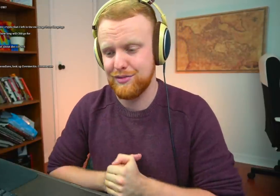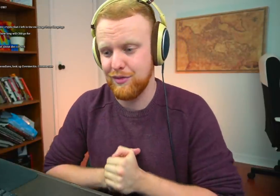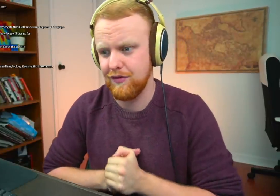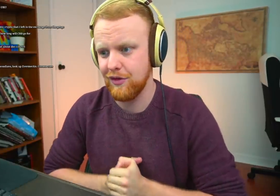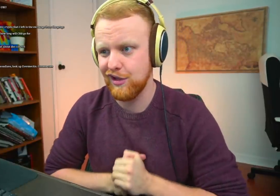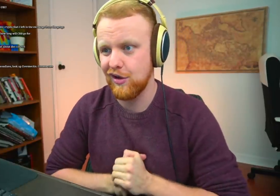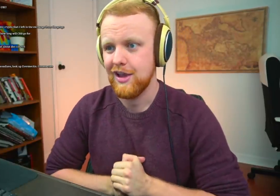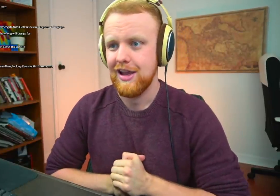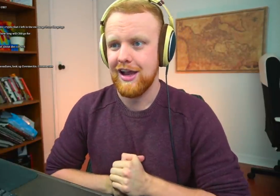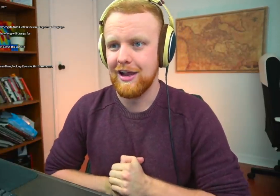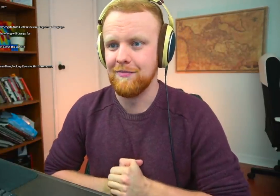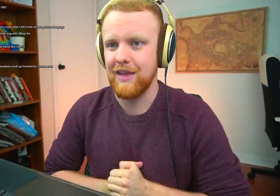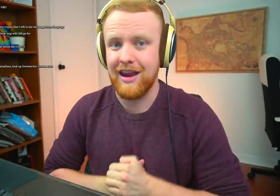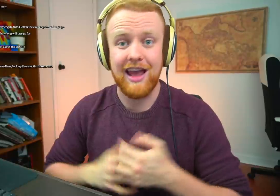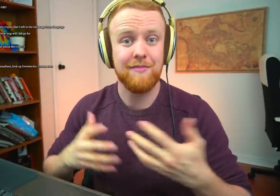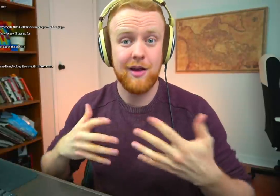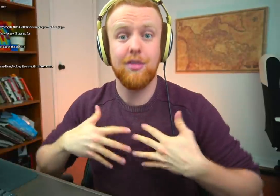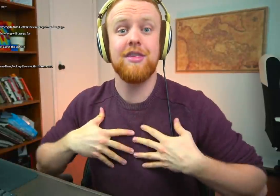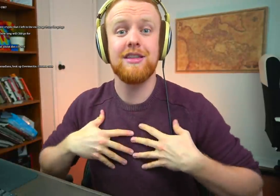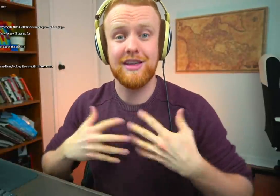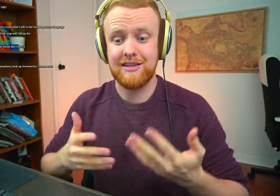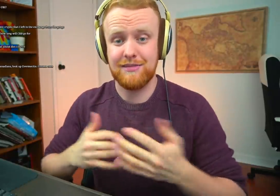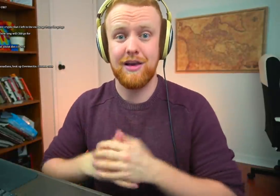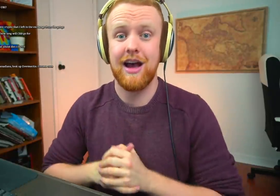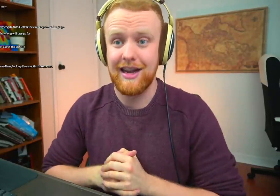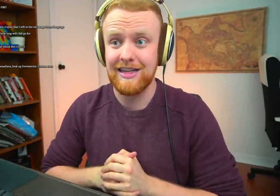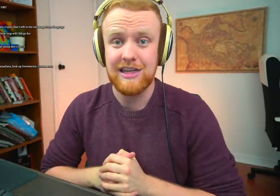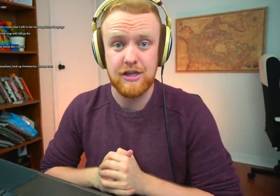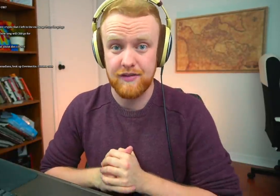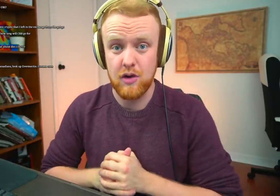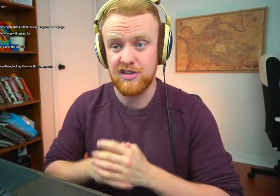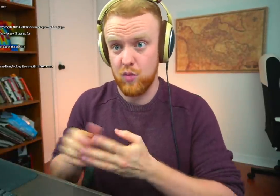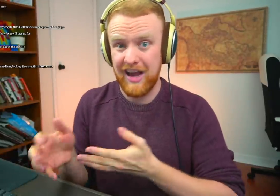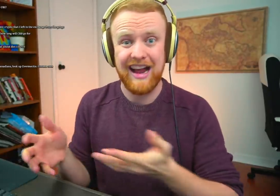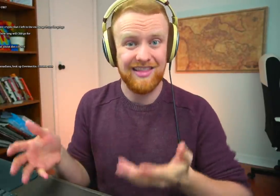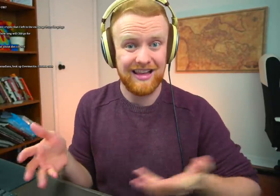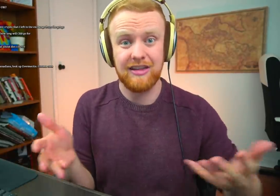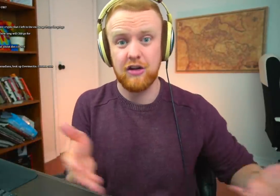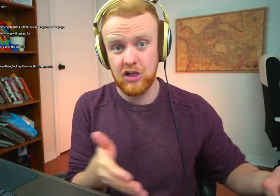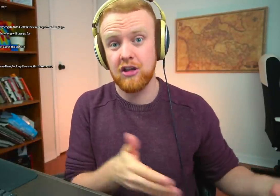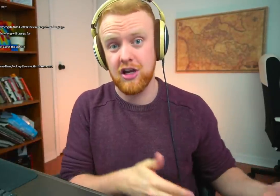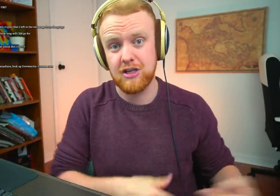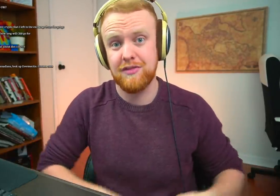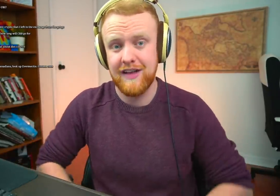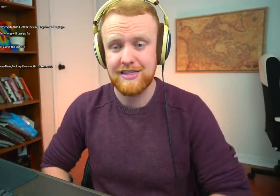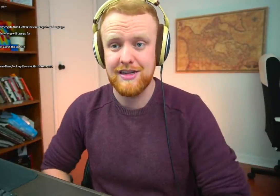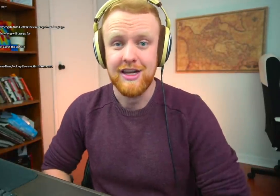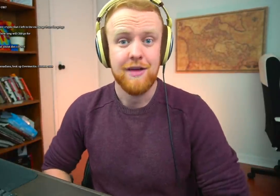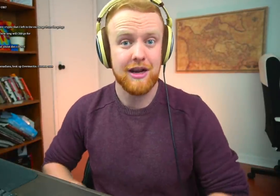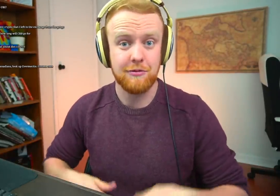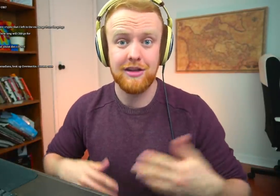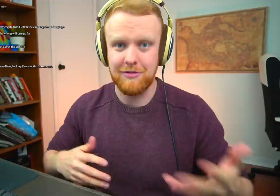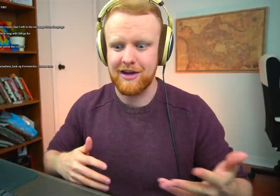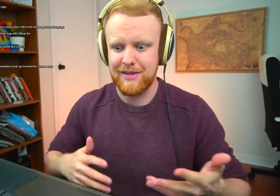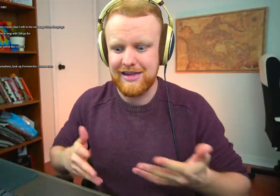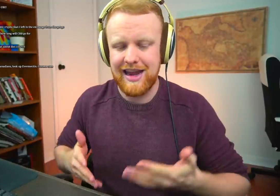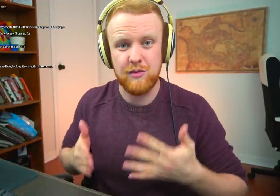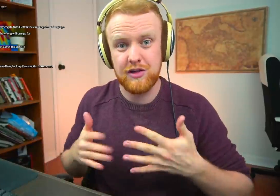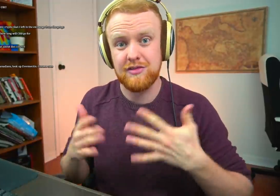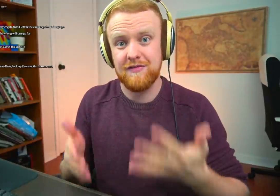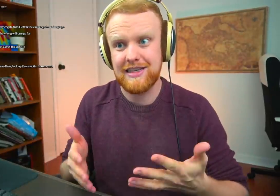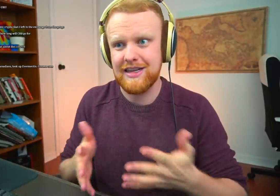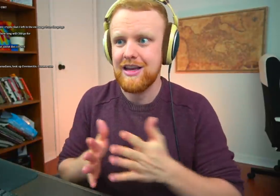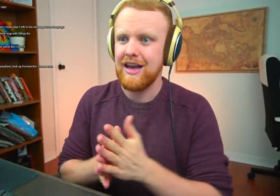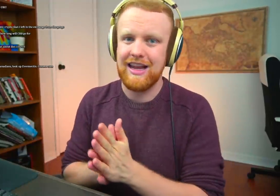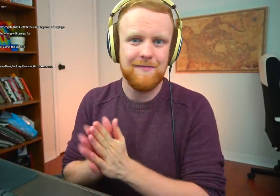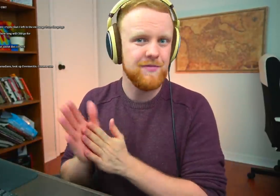my crypto portfolio, and I have my own thesis behind each of those and why I think they're a good long-term investment. But I really recommend that anyone